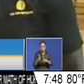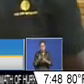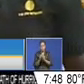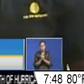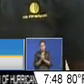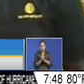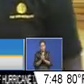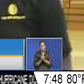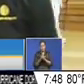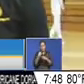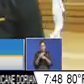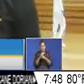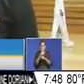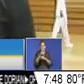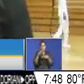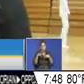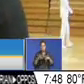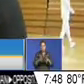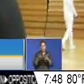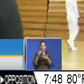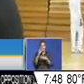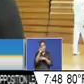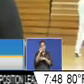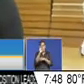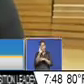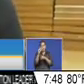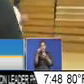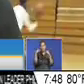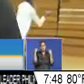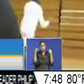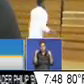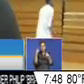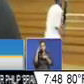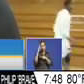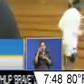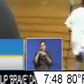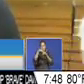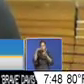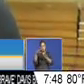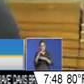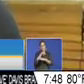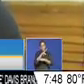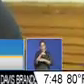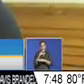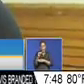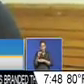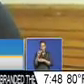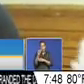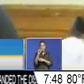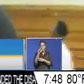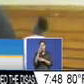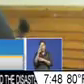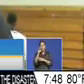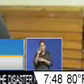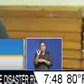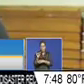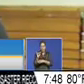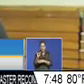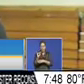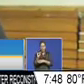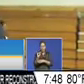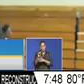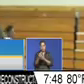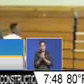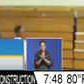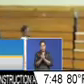Well, you guys certainly want to make your way on out to the AF Adderley Gymnasium. For the students and alumni, organizing officials are saying it's blackout night,